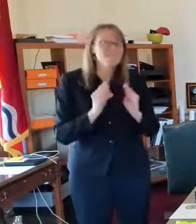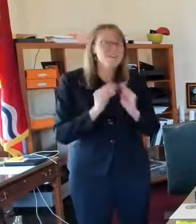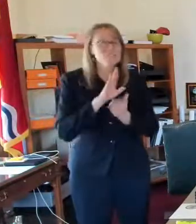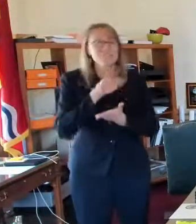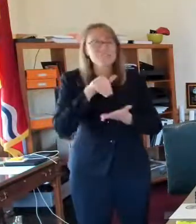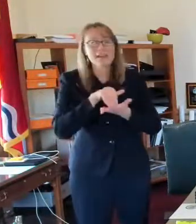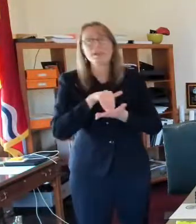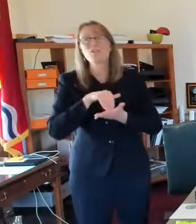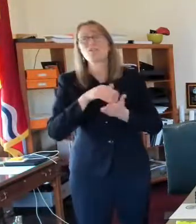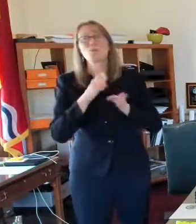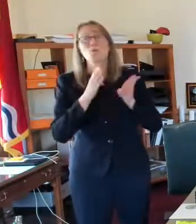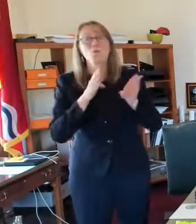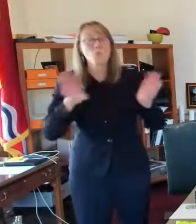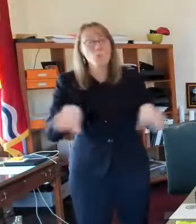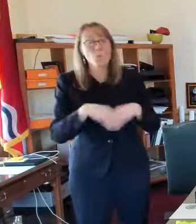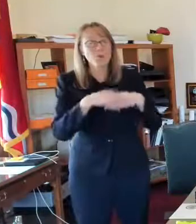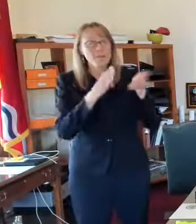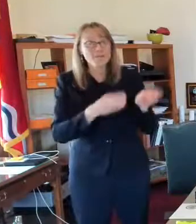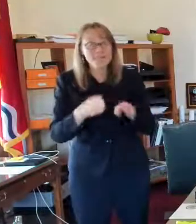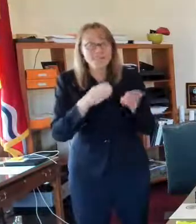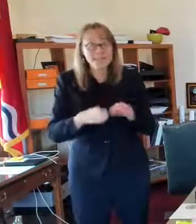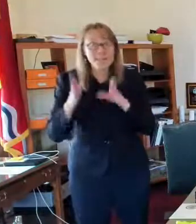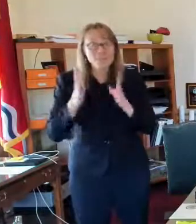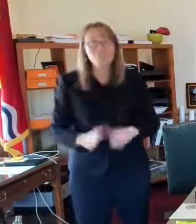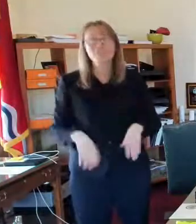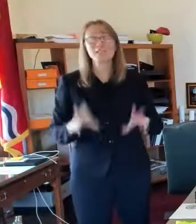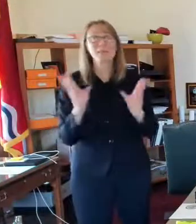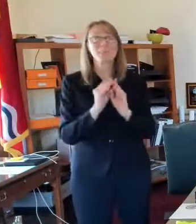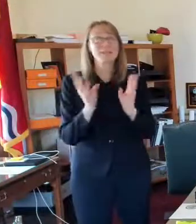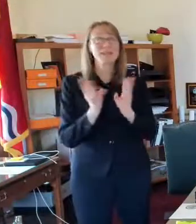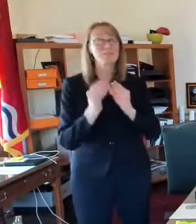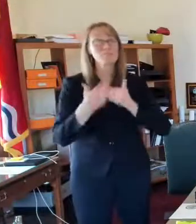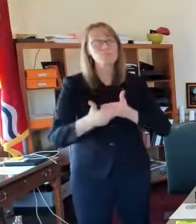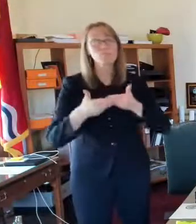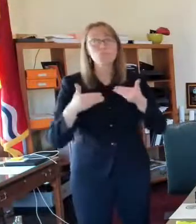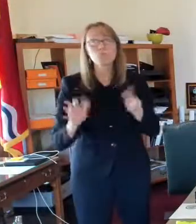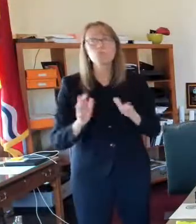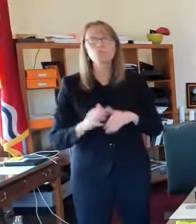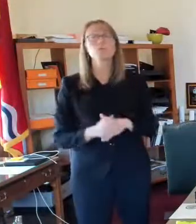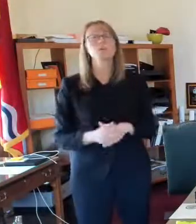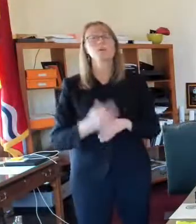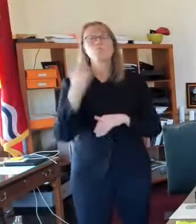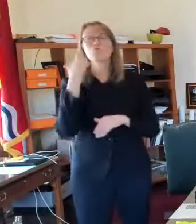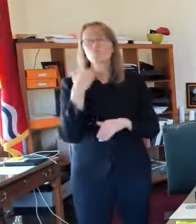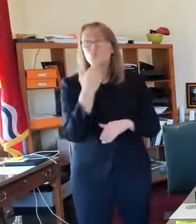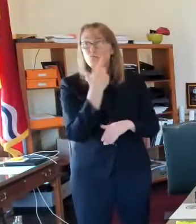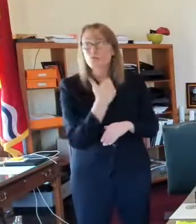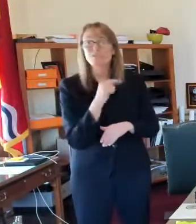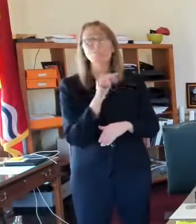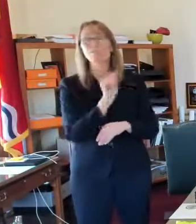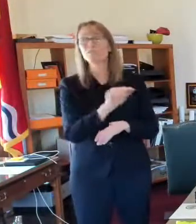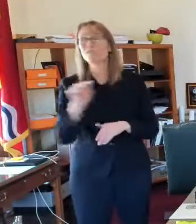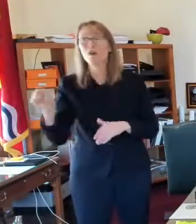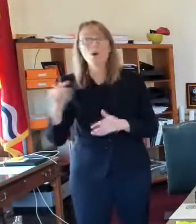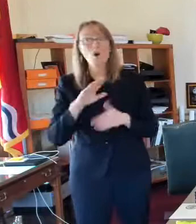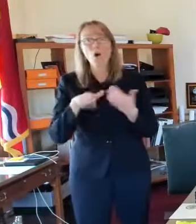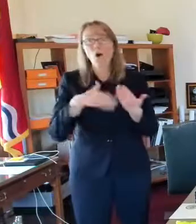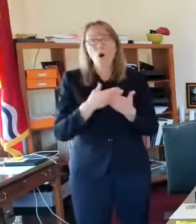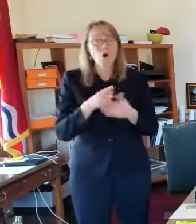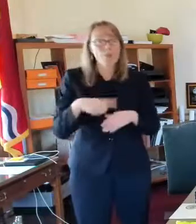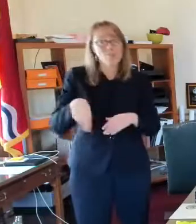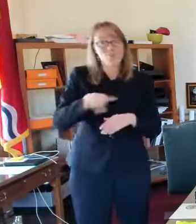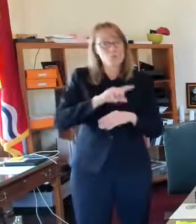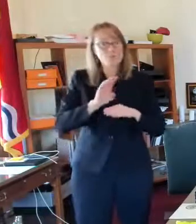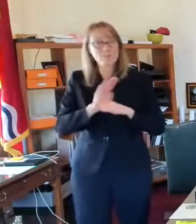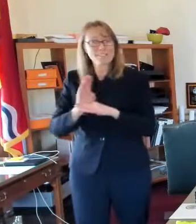planners, it's meeting rooms. All of that has just been brought to a standstill by COVID.